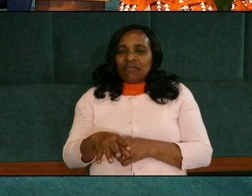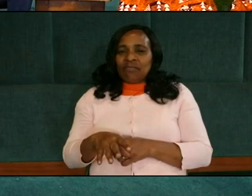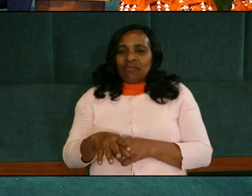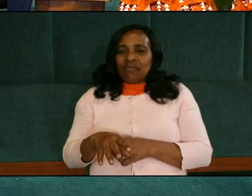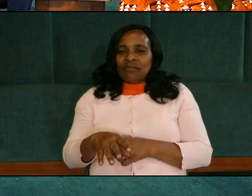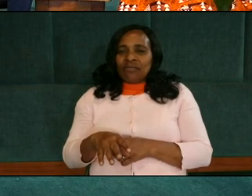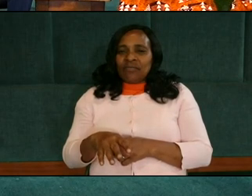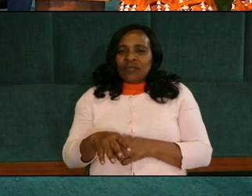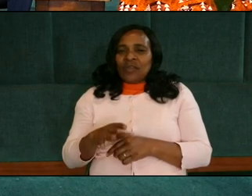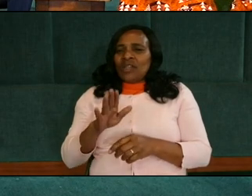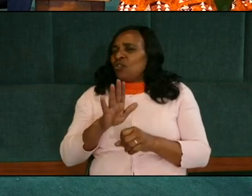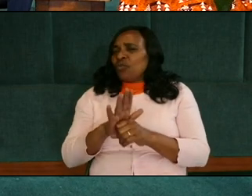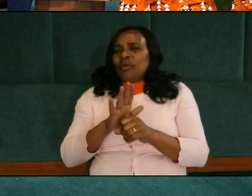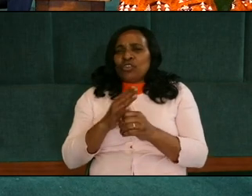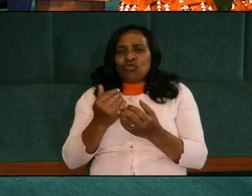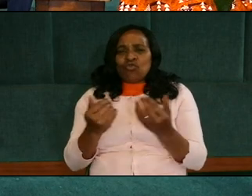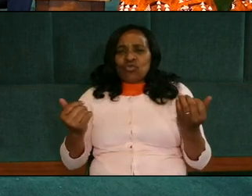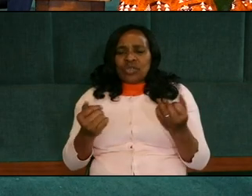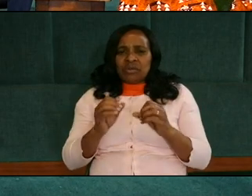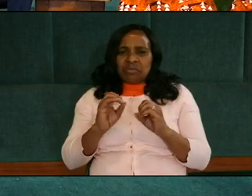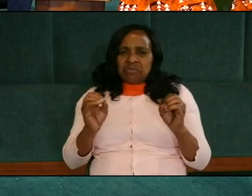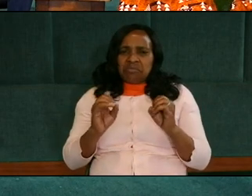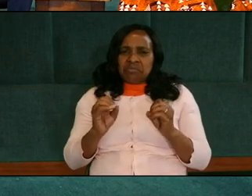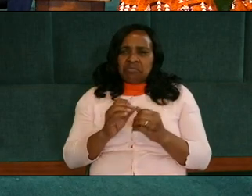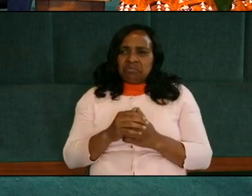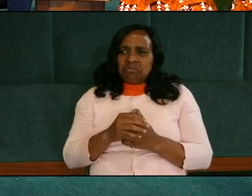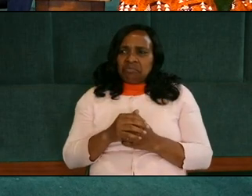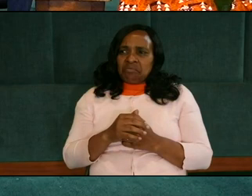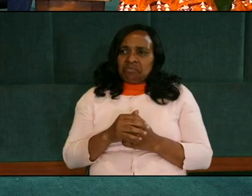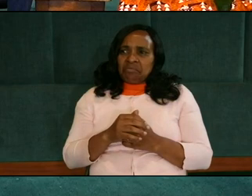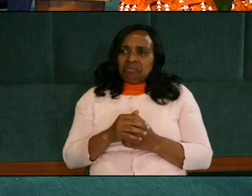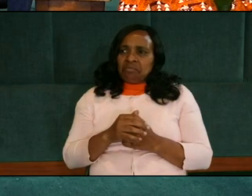many children because how many were there?